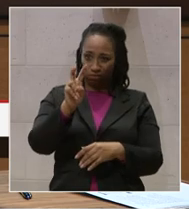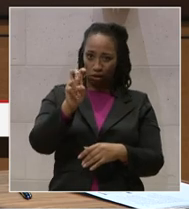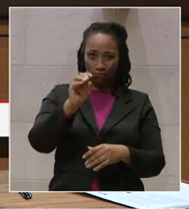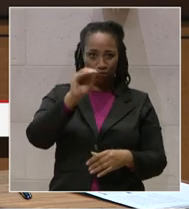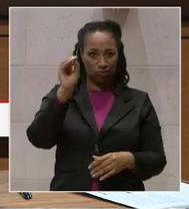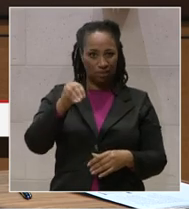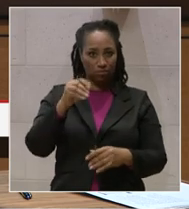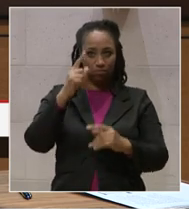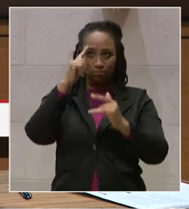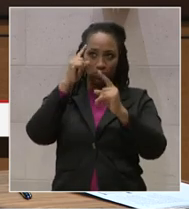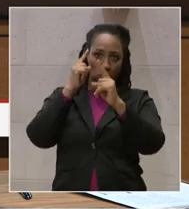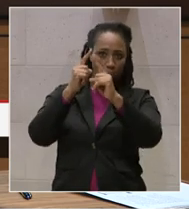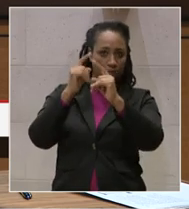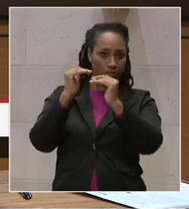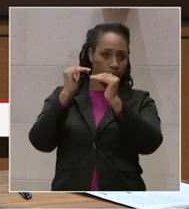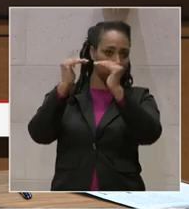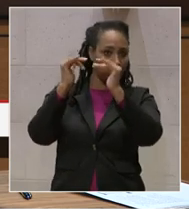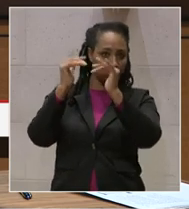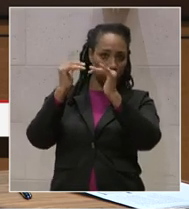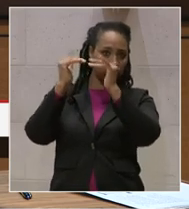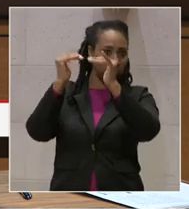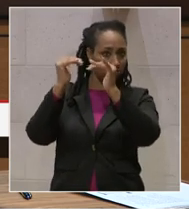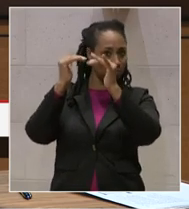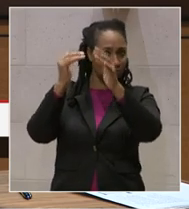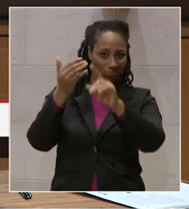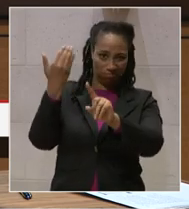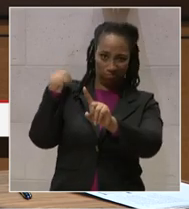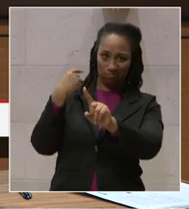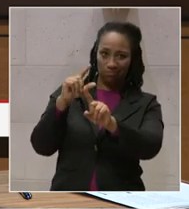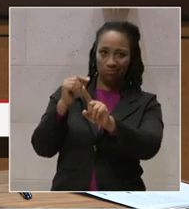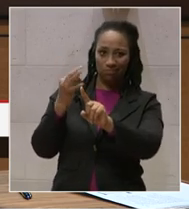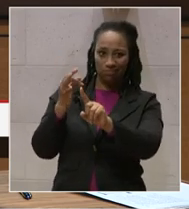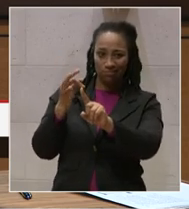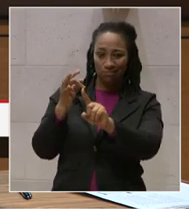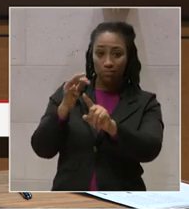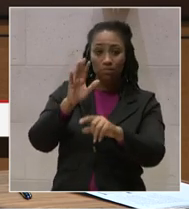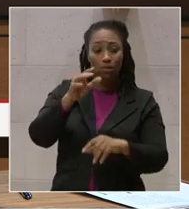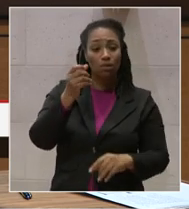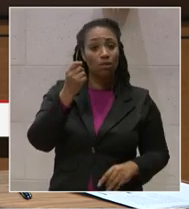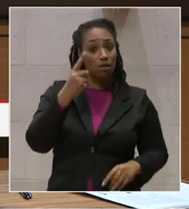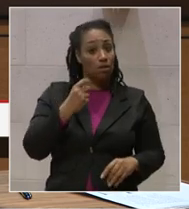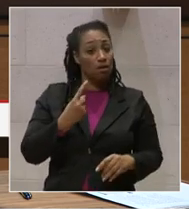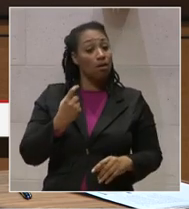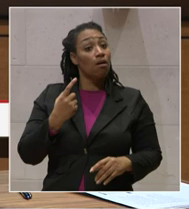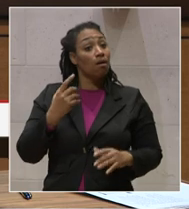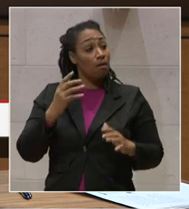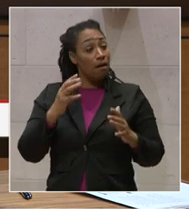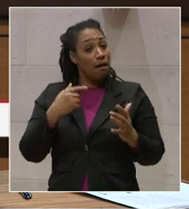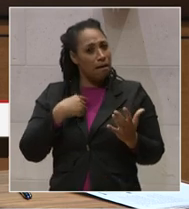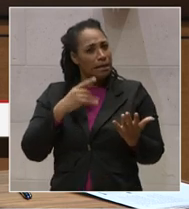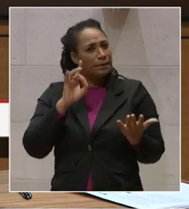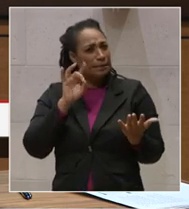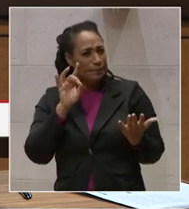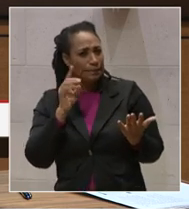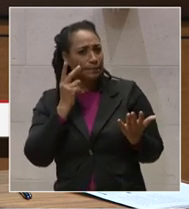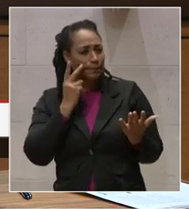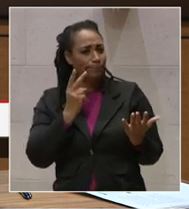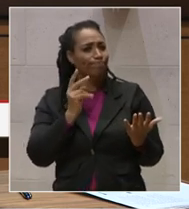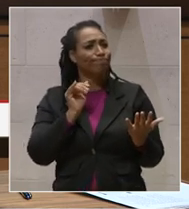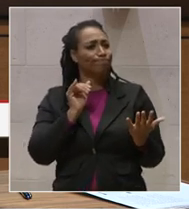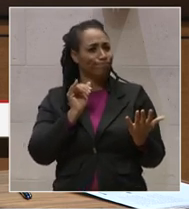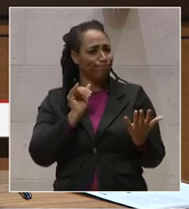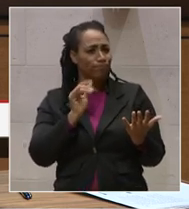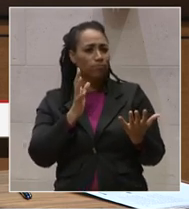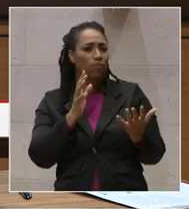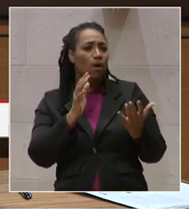due to scarcity and high development costs. Publicly owned land has been a game changer in neighborhoods like Central